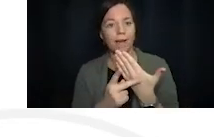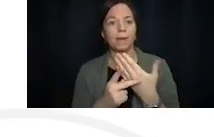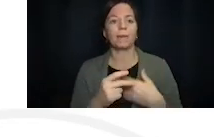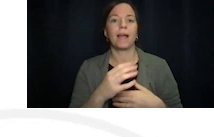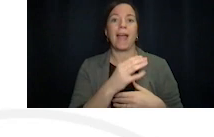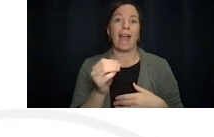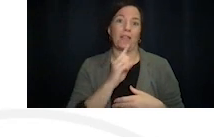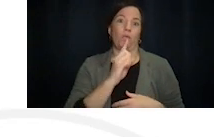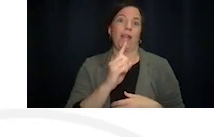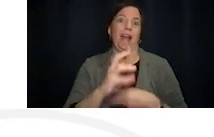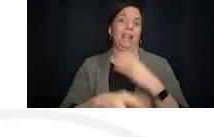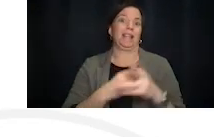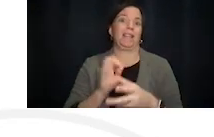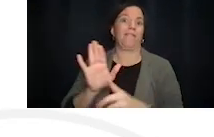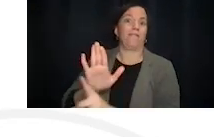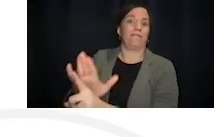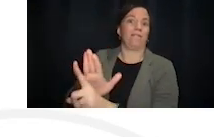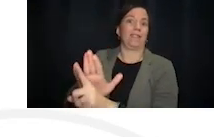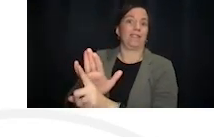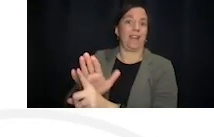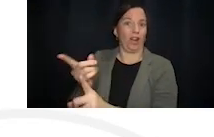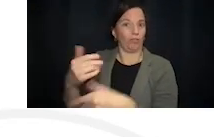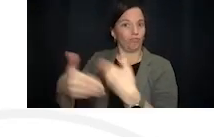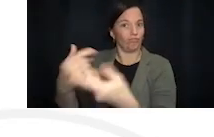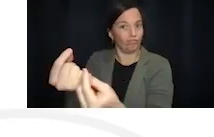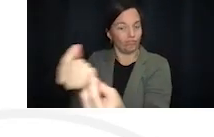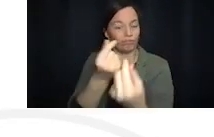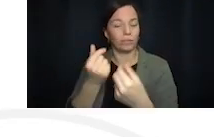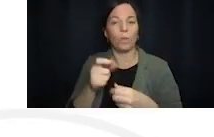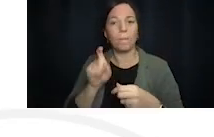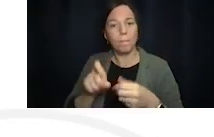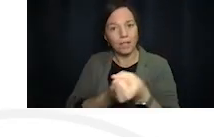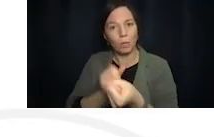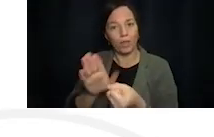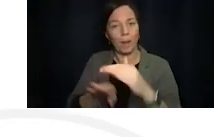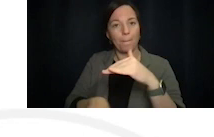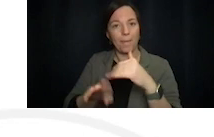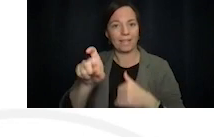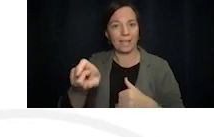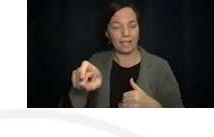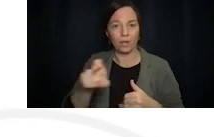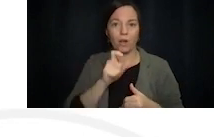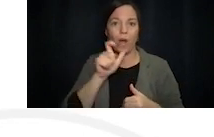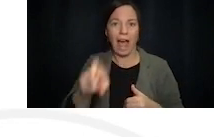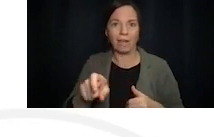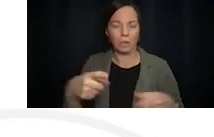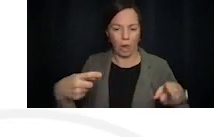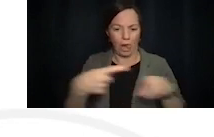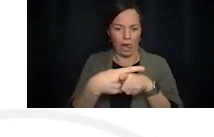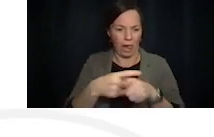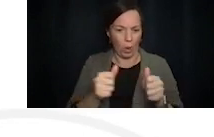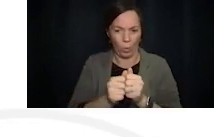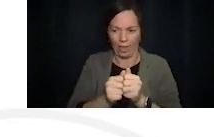and the realities of their lives. We have to support their basic needs so that they don't have to juxtapose education against